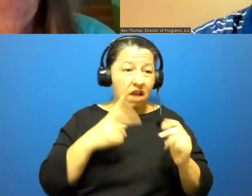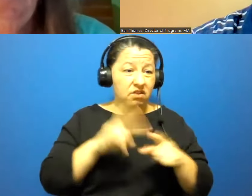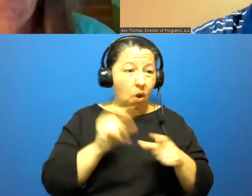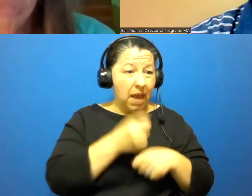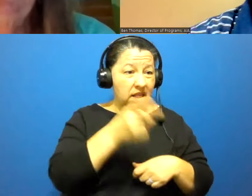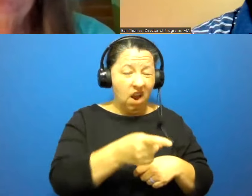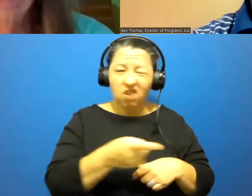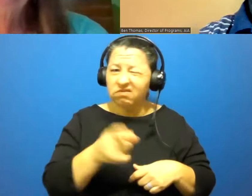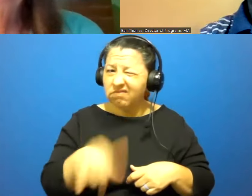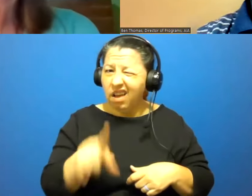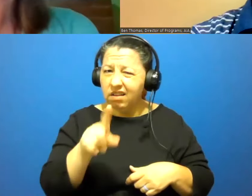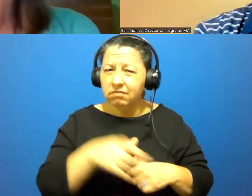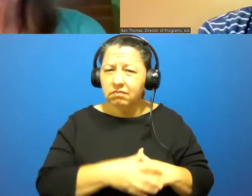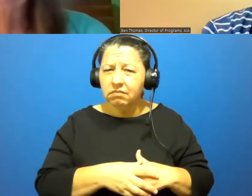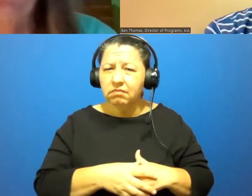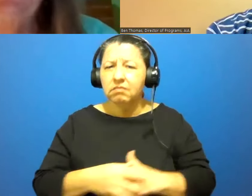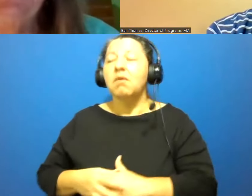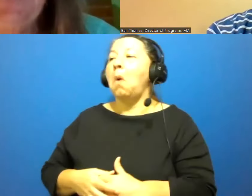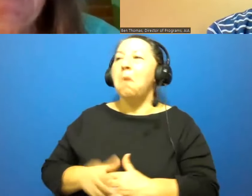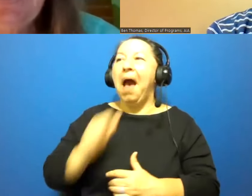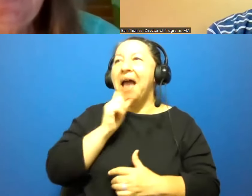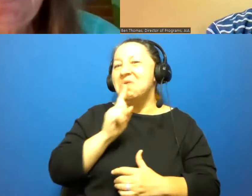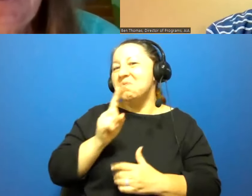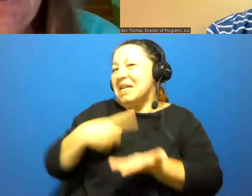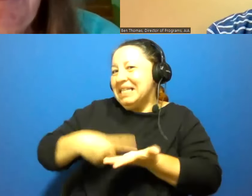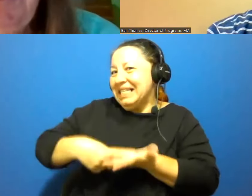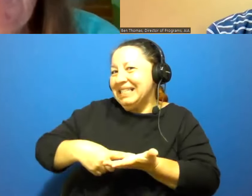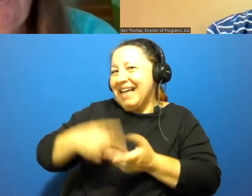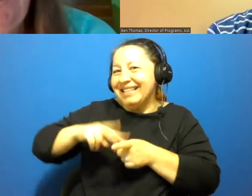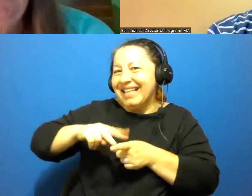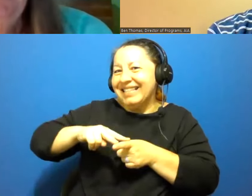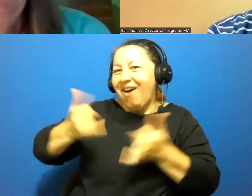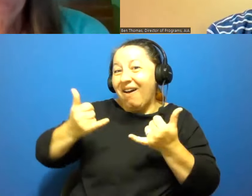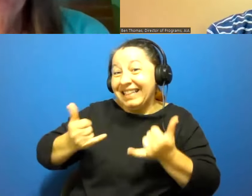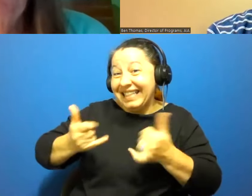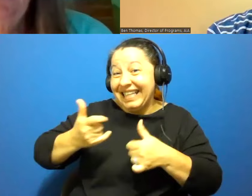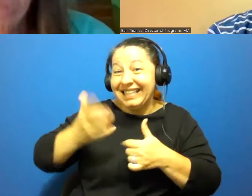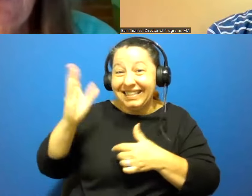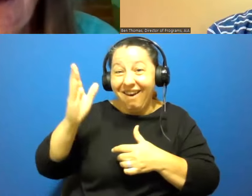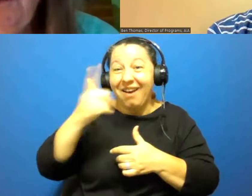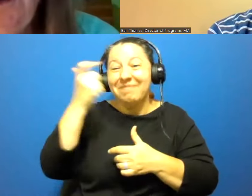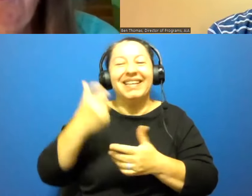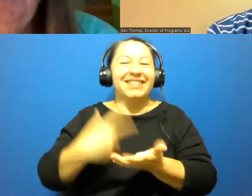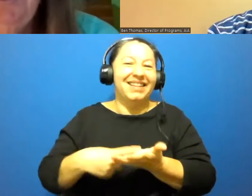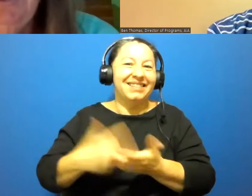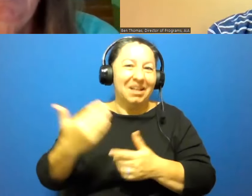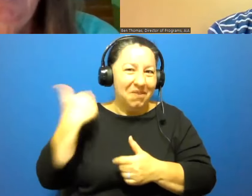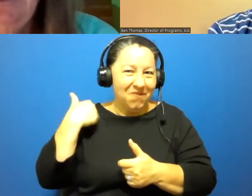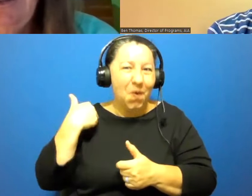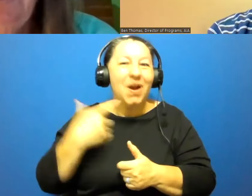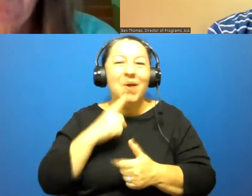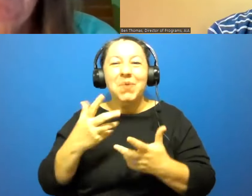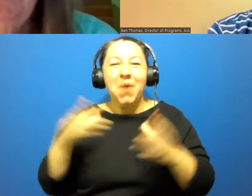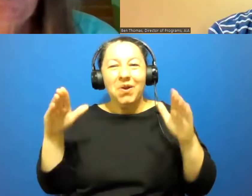Okay, well, I didn't really talk about salt this time because I talked a little bit before, and I really wanted to talk more about